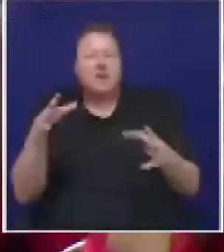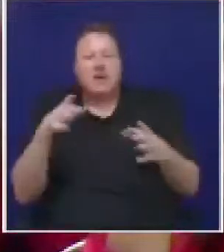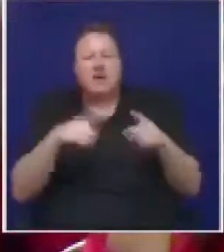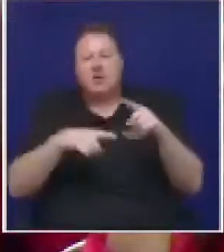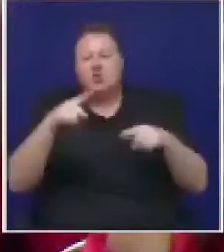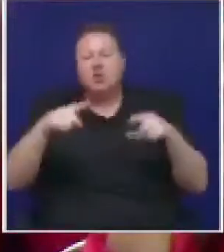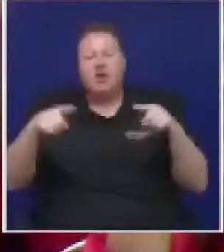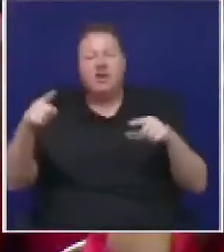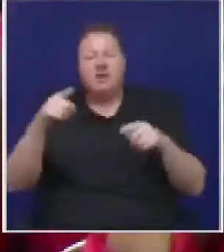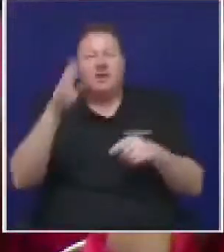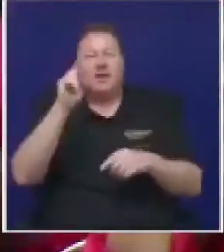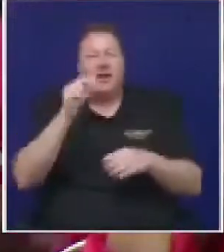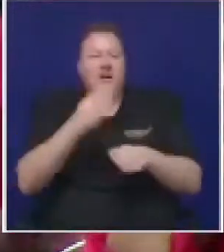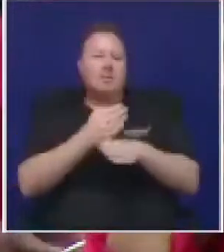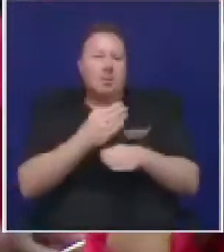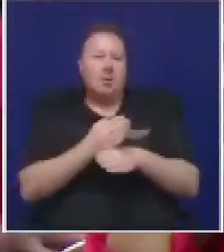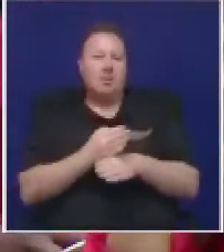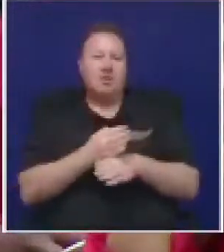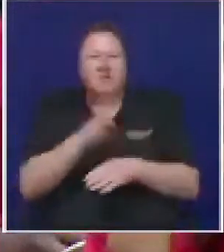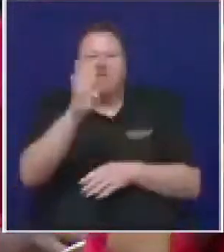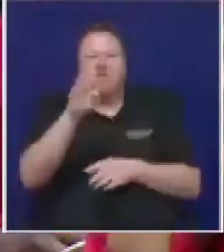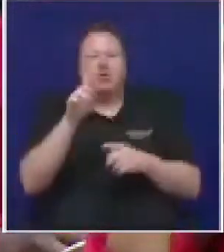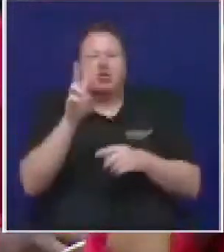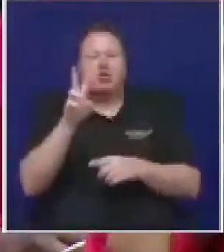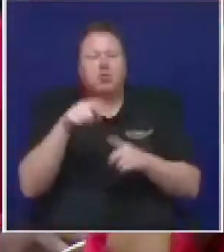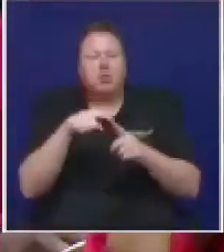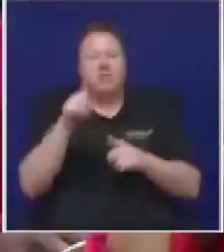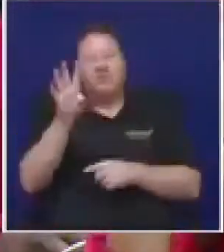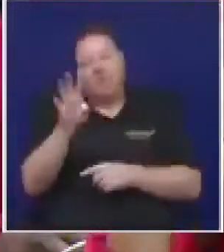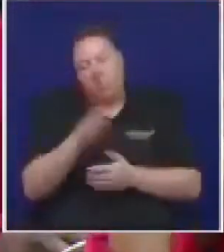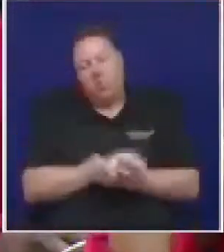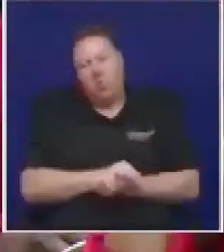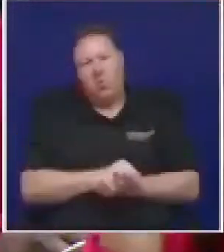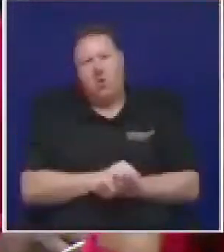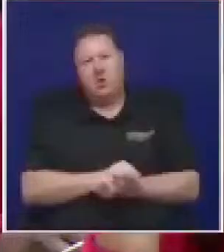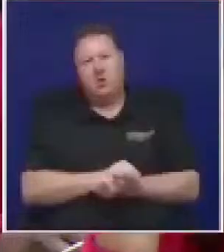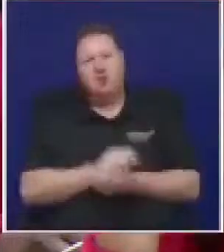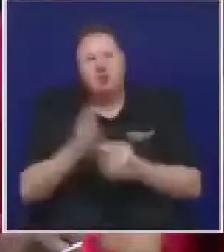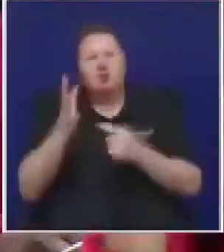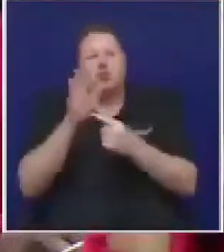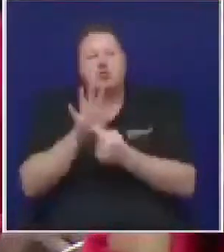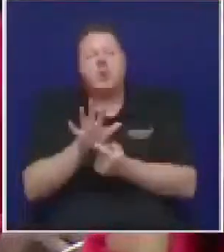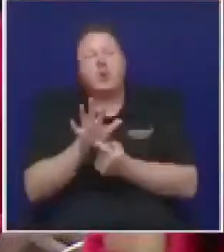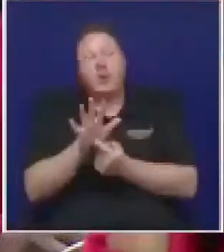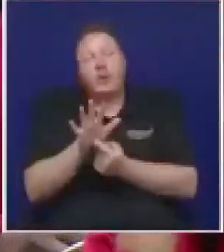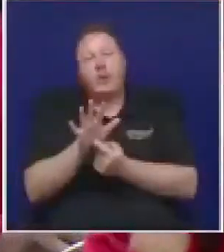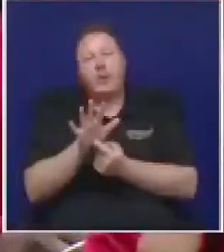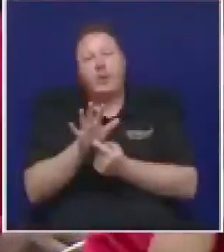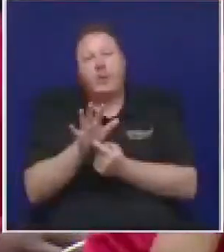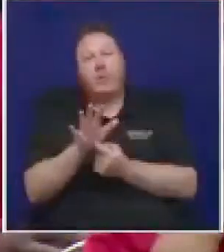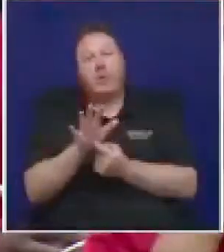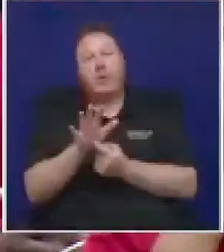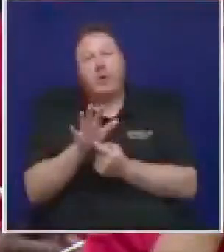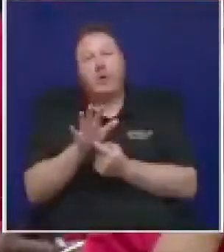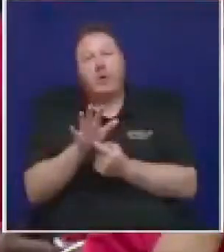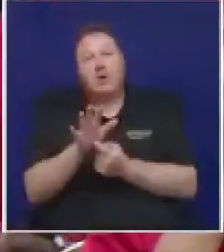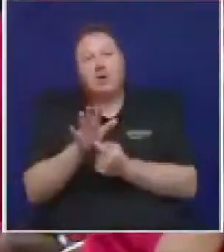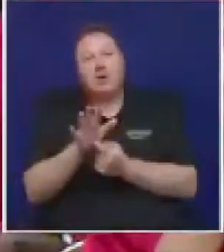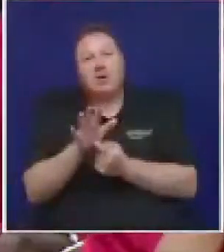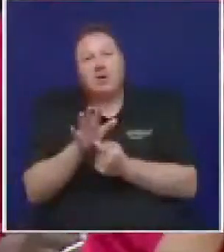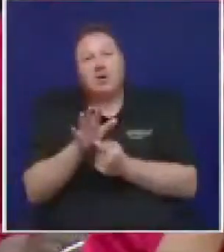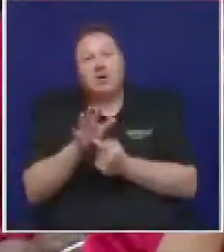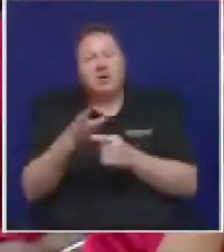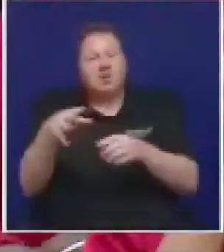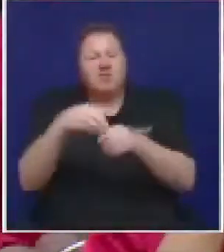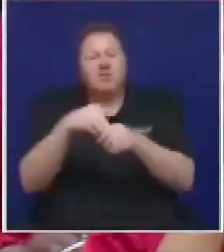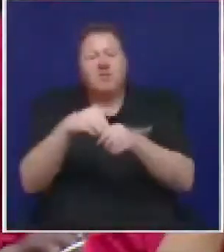of unemployment is at 42.4%. This indicates that your tinkering with neoliberal policies